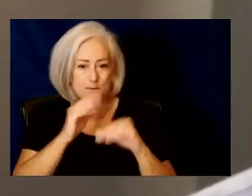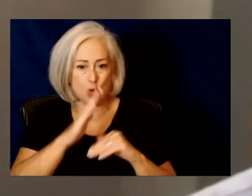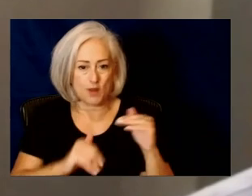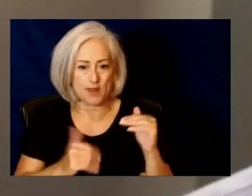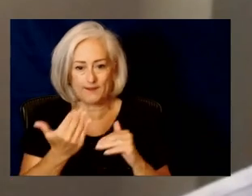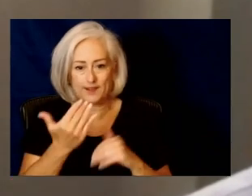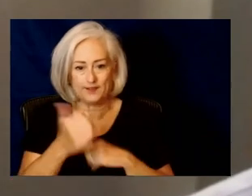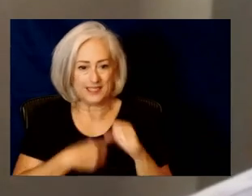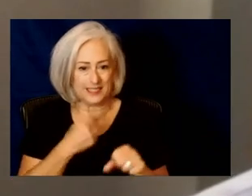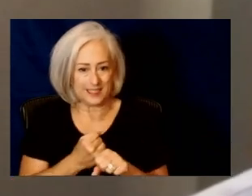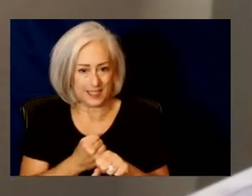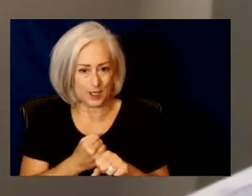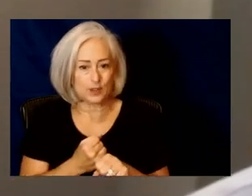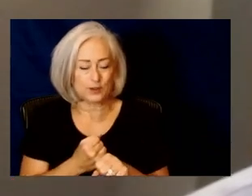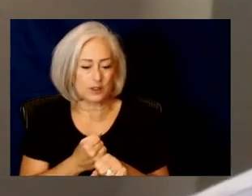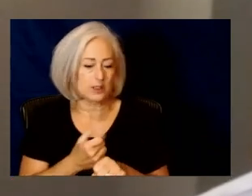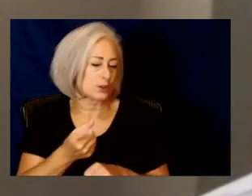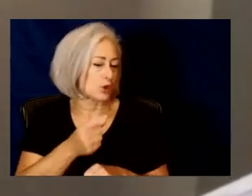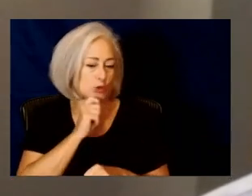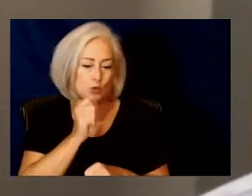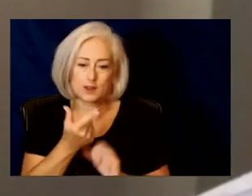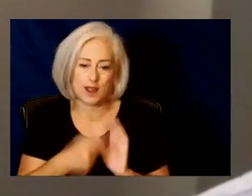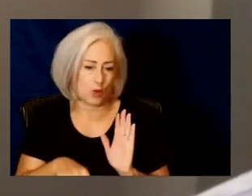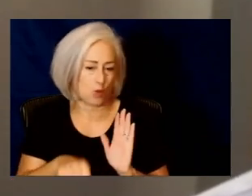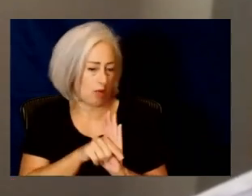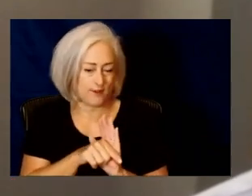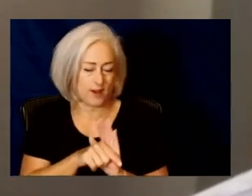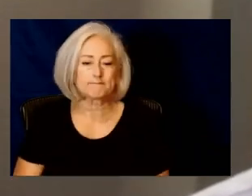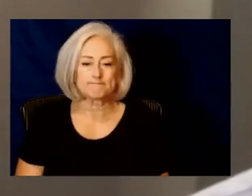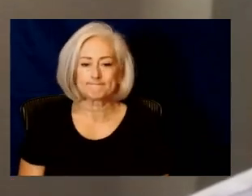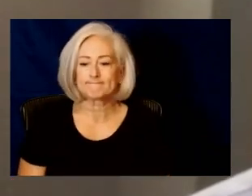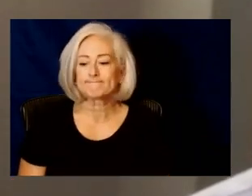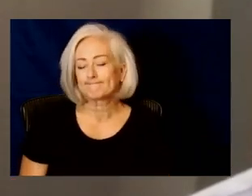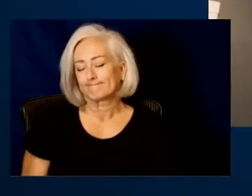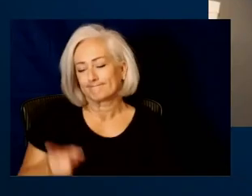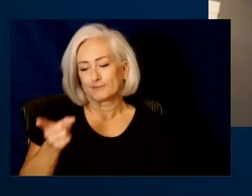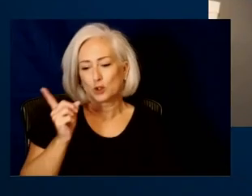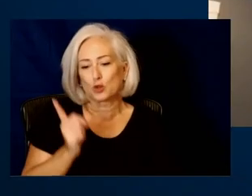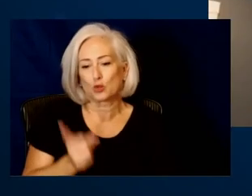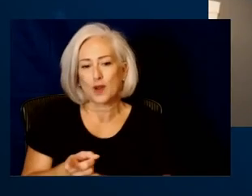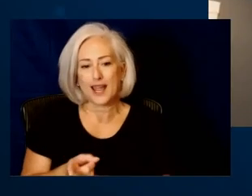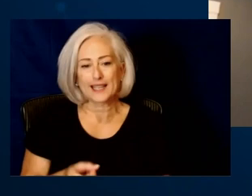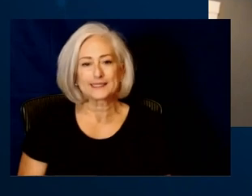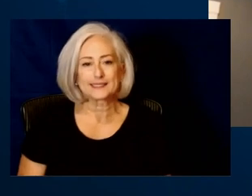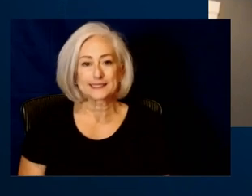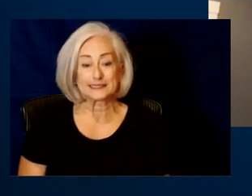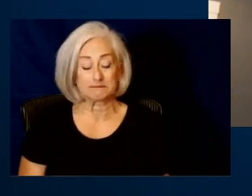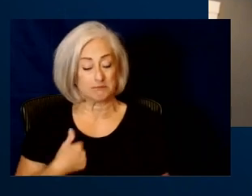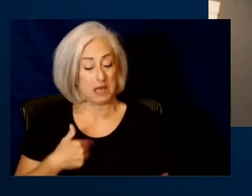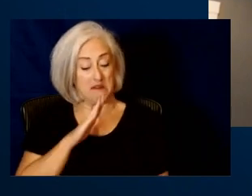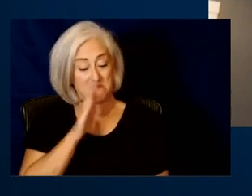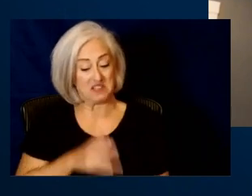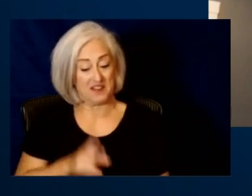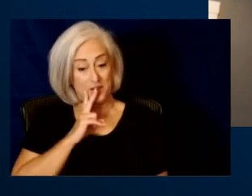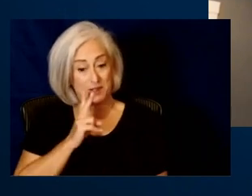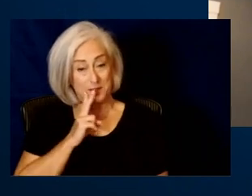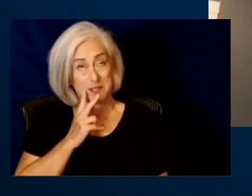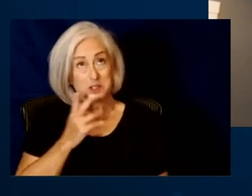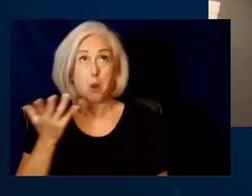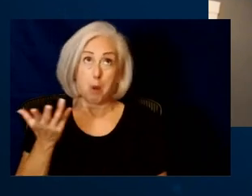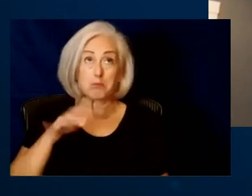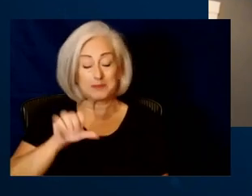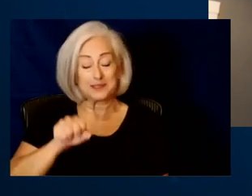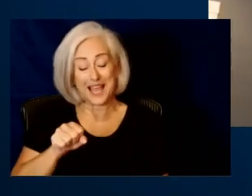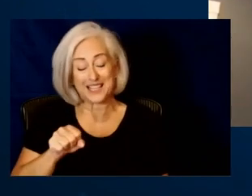point, you probably wouldn't qualify. Yeah, you're right. I've never smoked, so it's been more than 15 years since I haven't smoked.